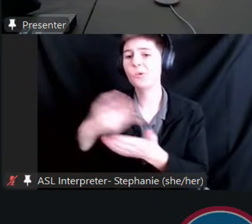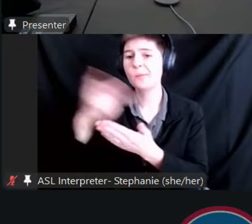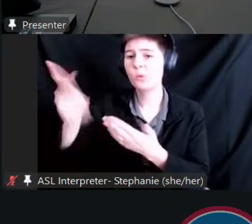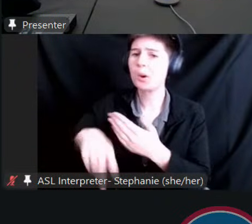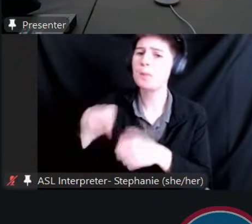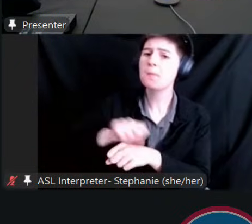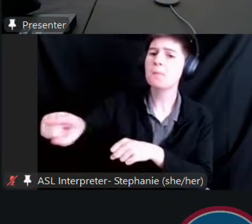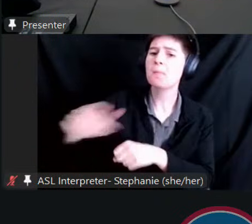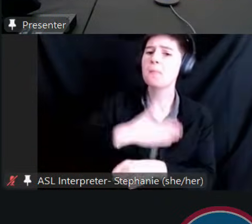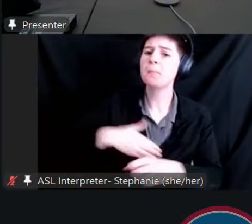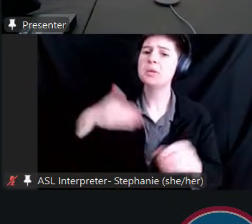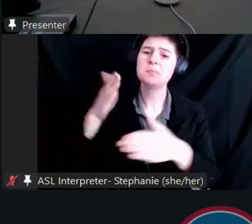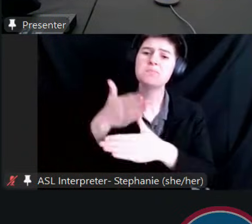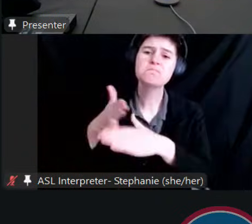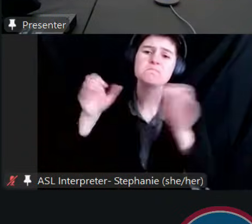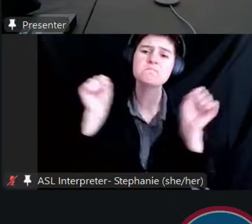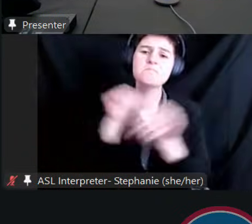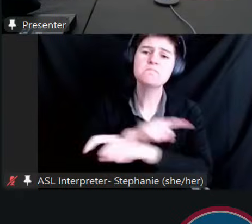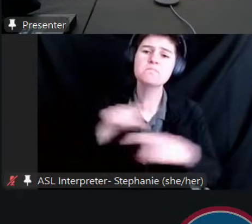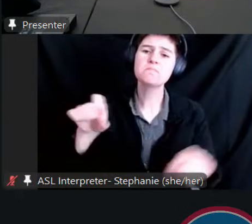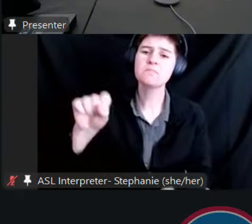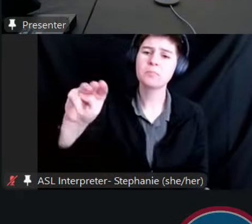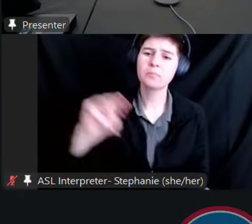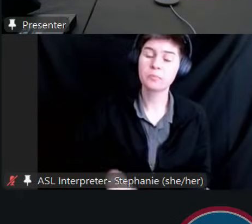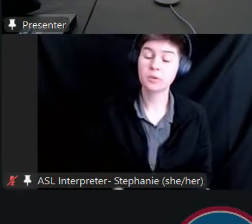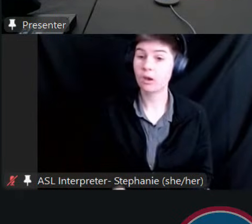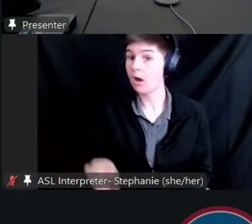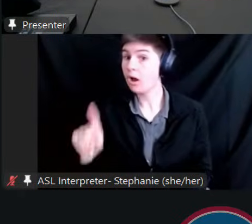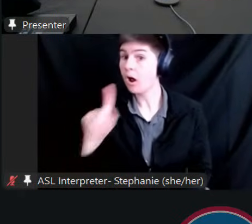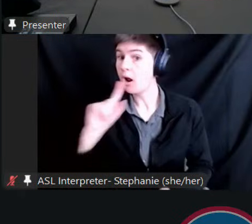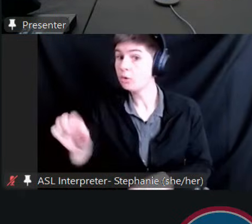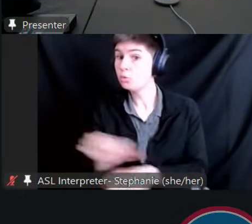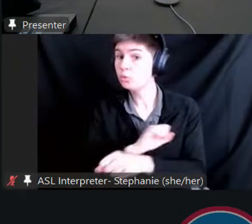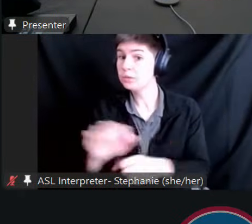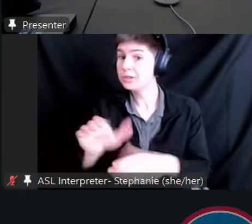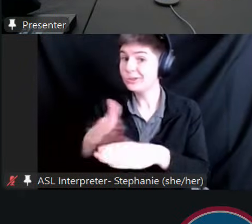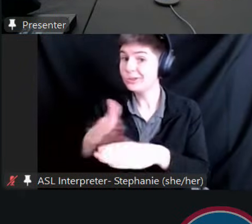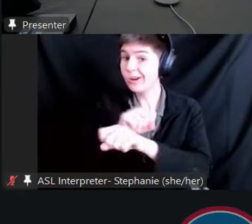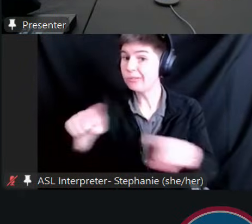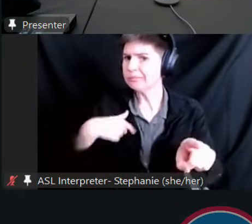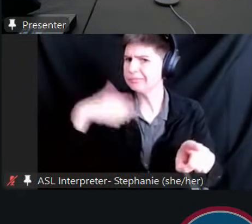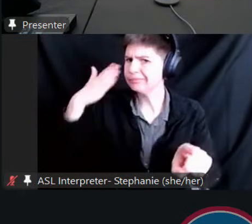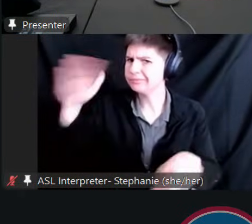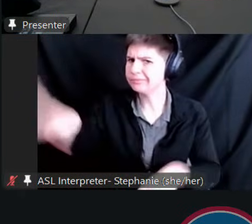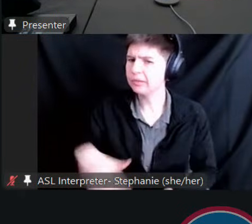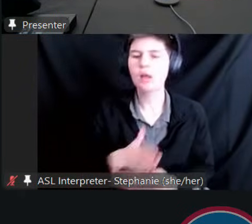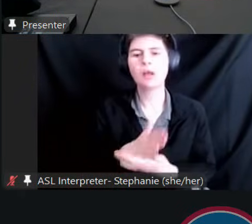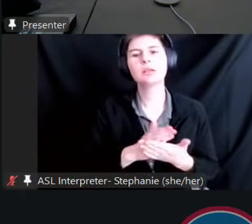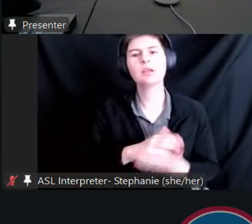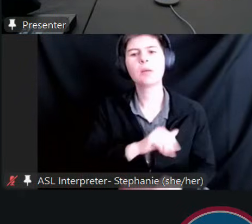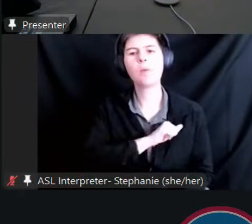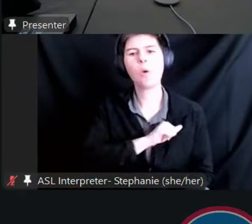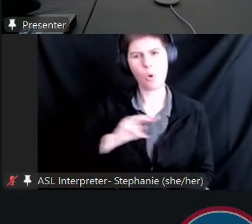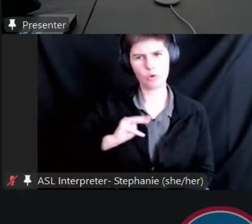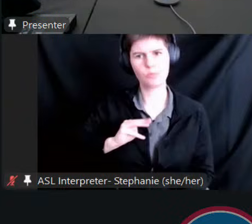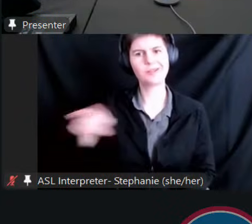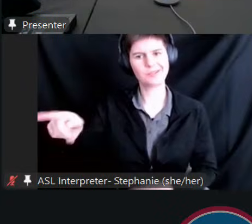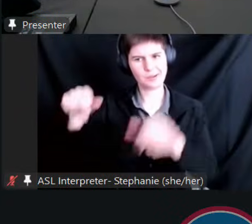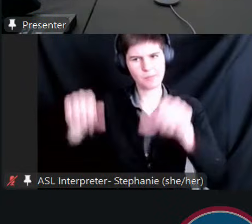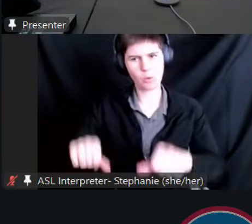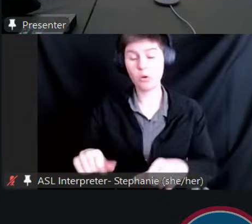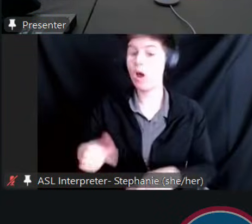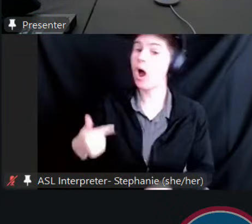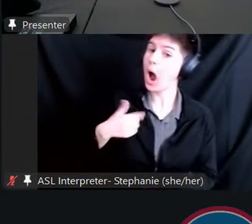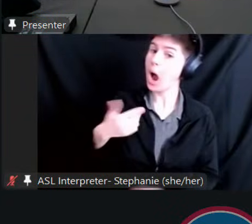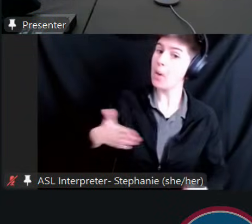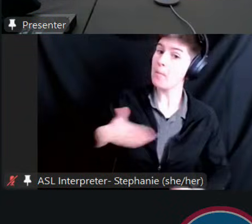word out there. So I don't know how many actually have. I know at least a couple of aldermen have put them up. Gotcha. I'd be happy to repost if